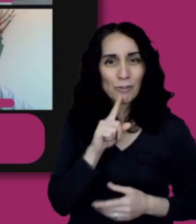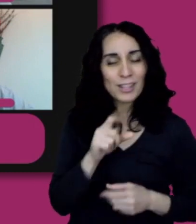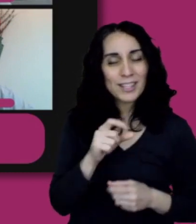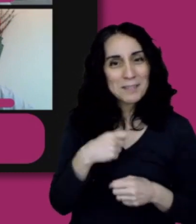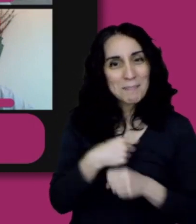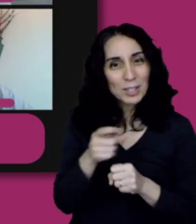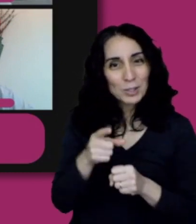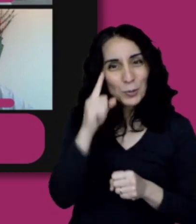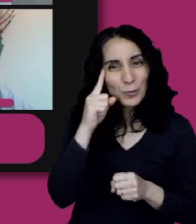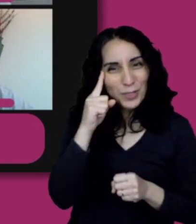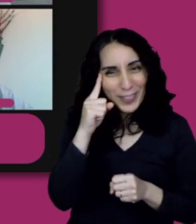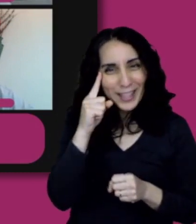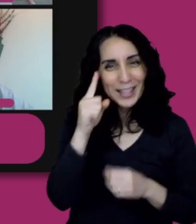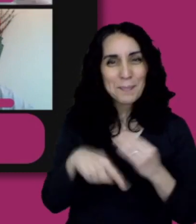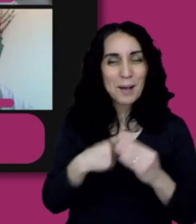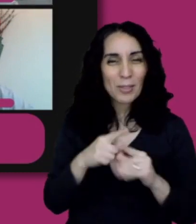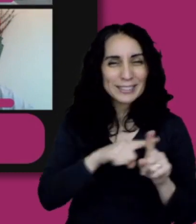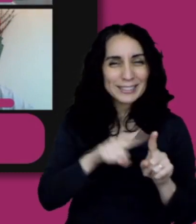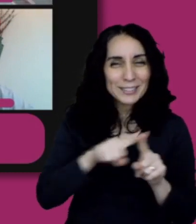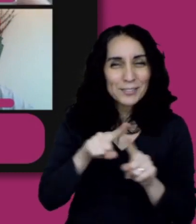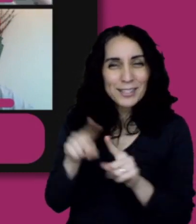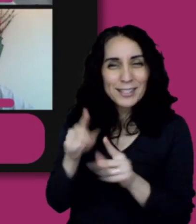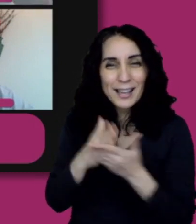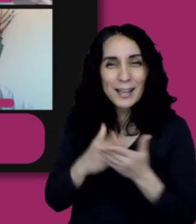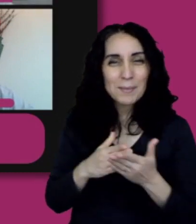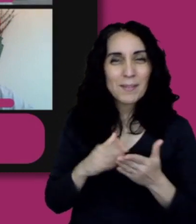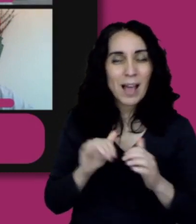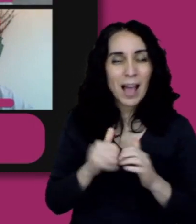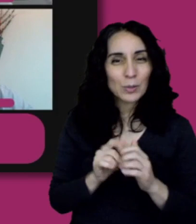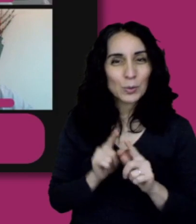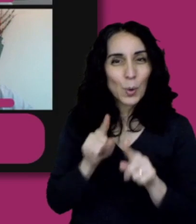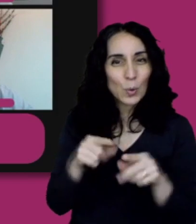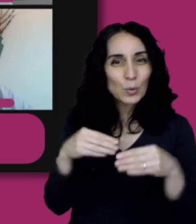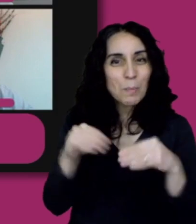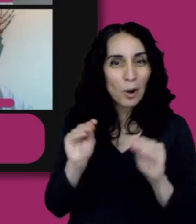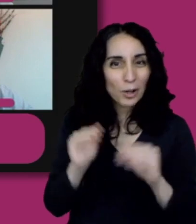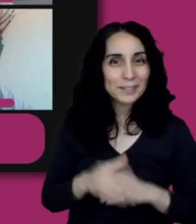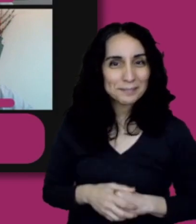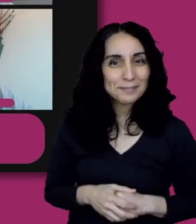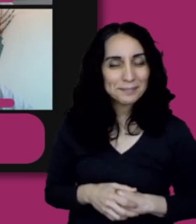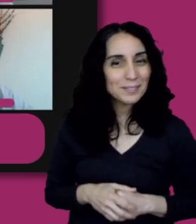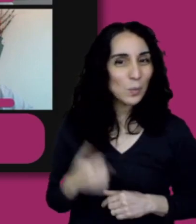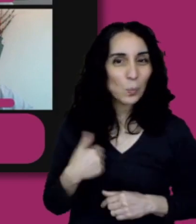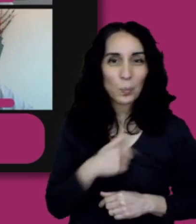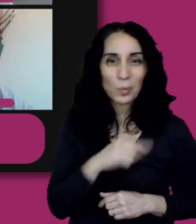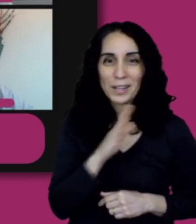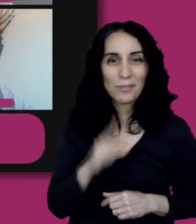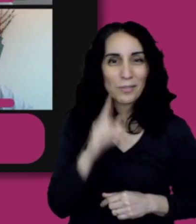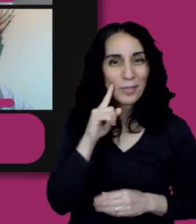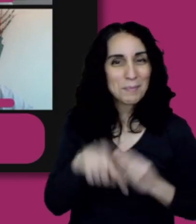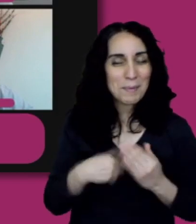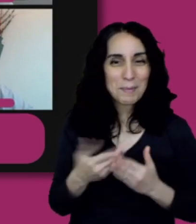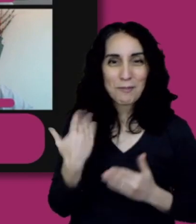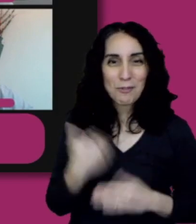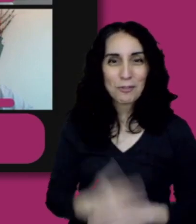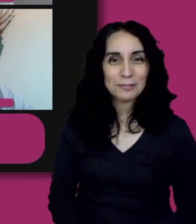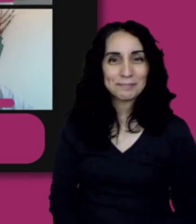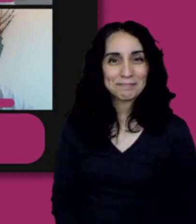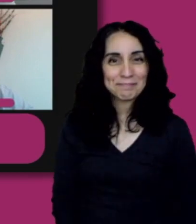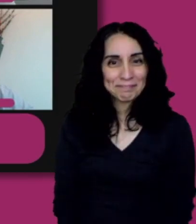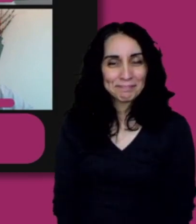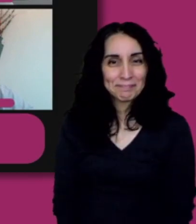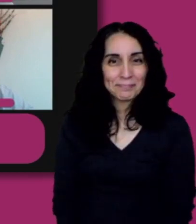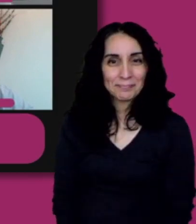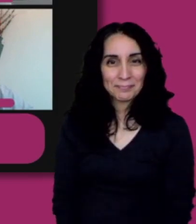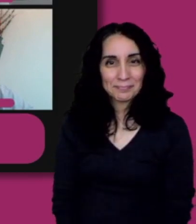you to consider and think about all of the aspects of how to go to market that we never would have thought of